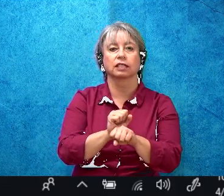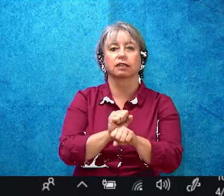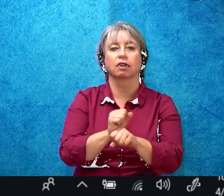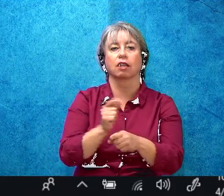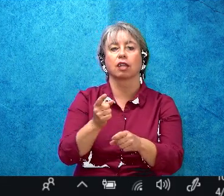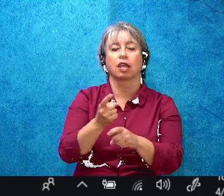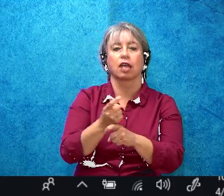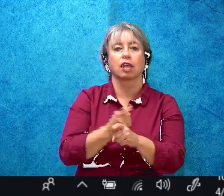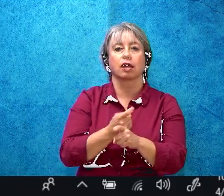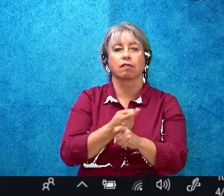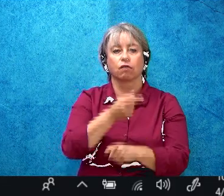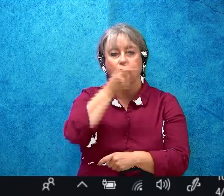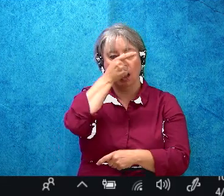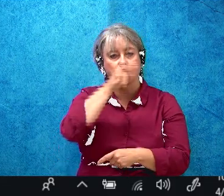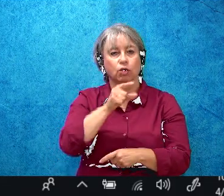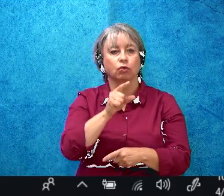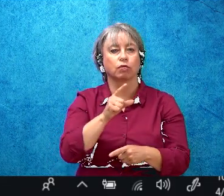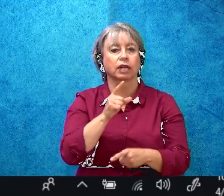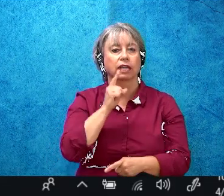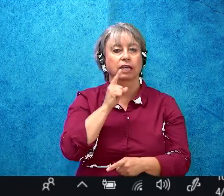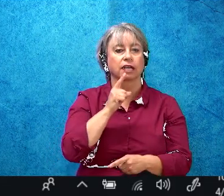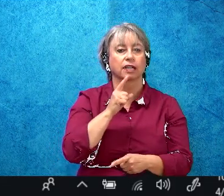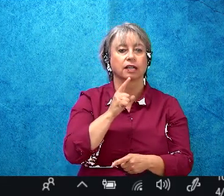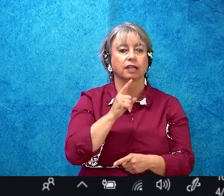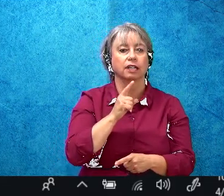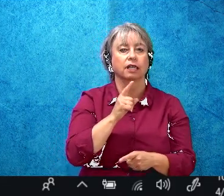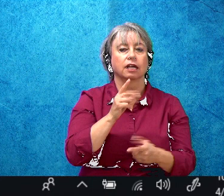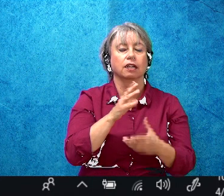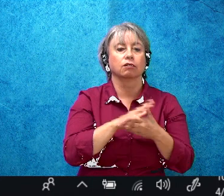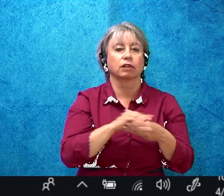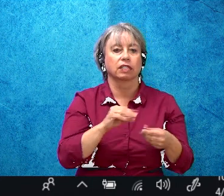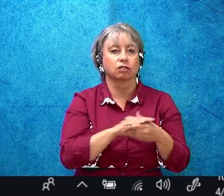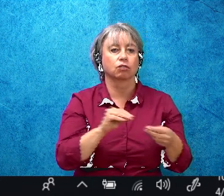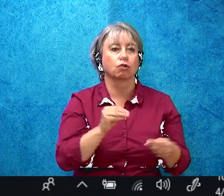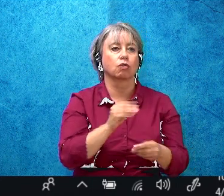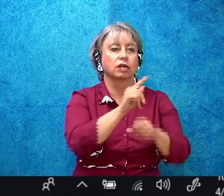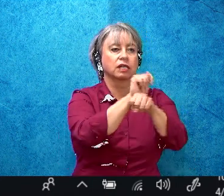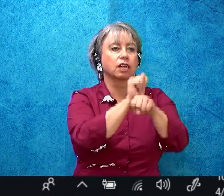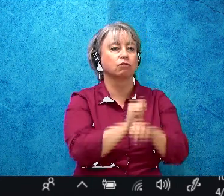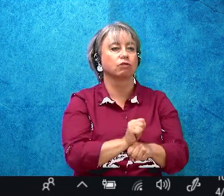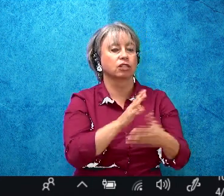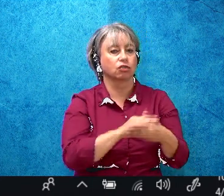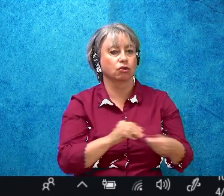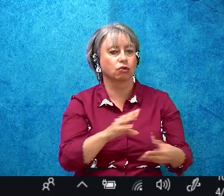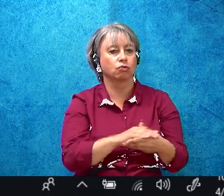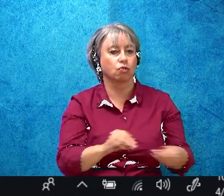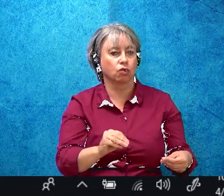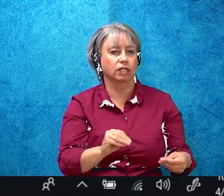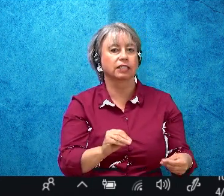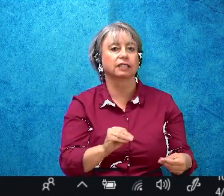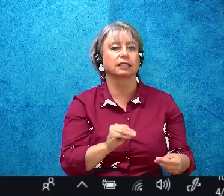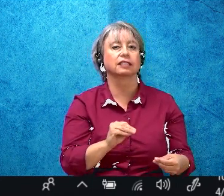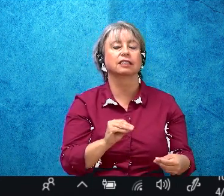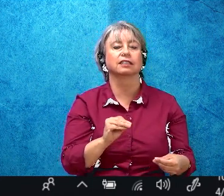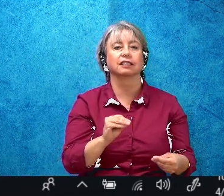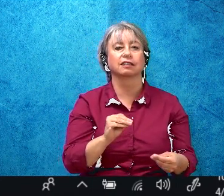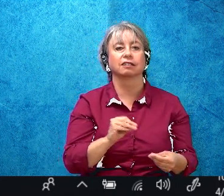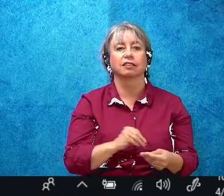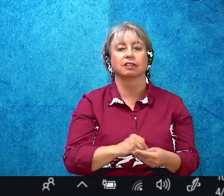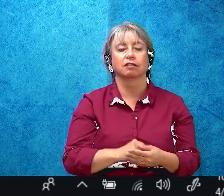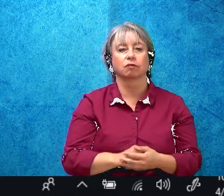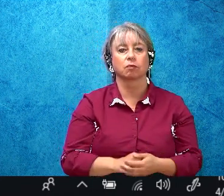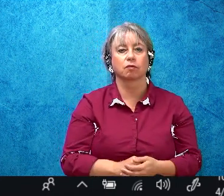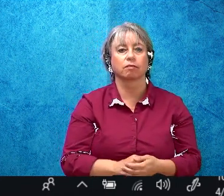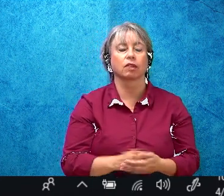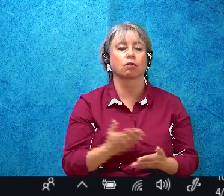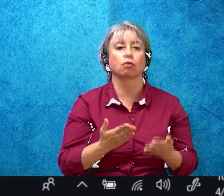story. Greek mythologies are called traditional tales, okay, because we pull so much from them. And you could probably pull